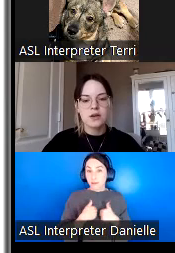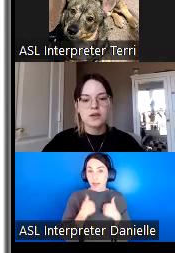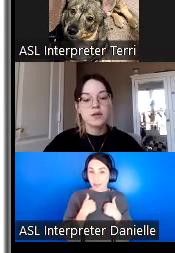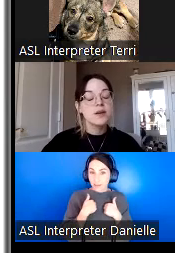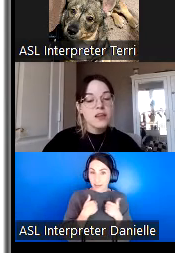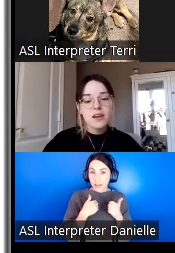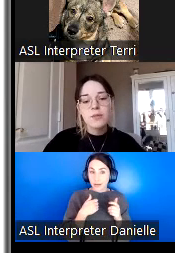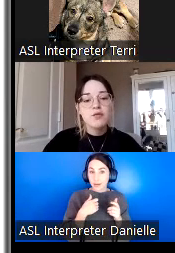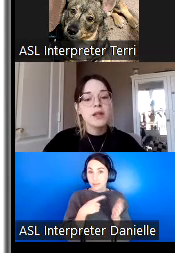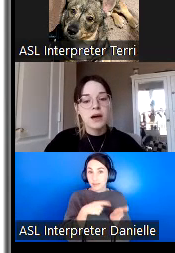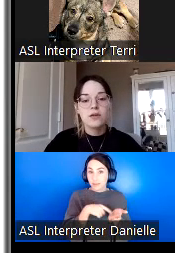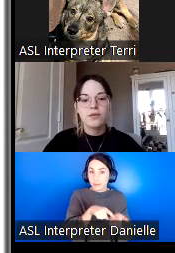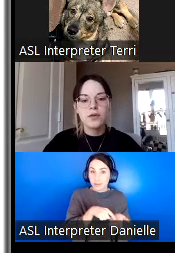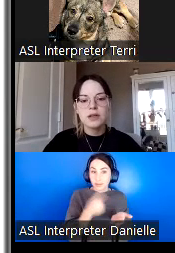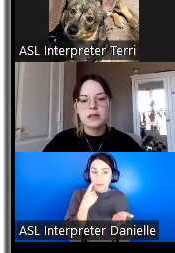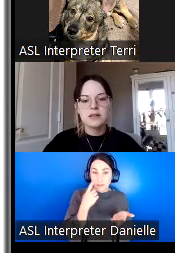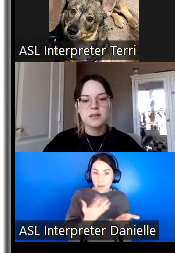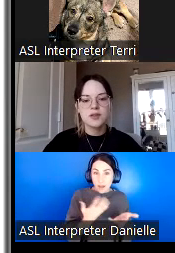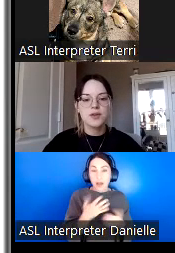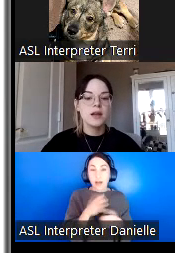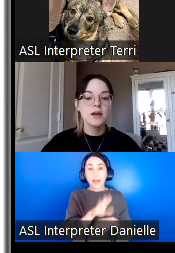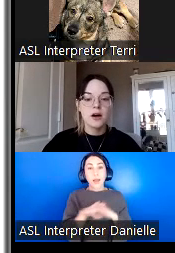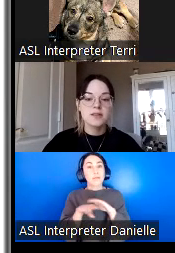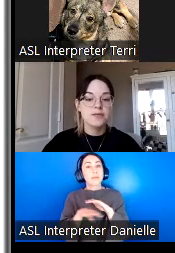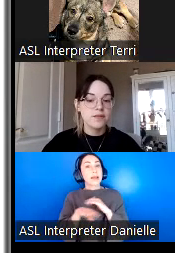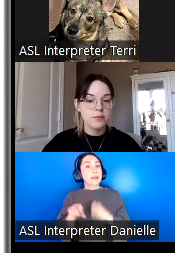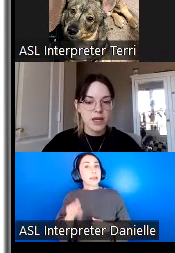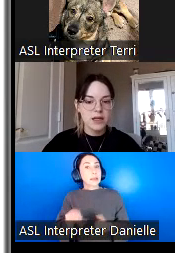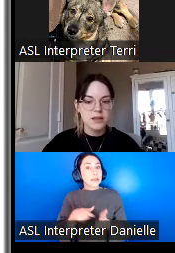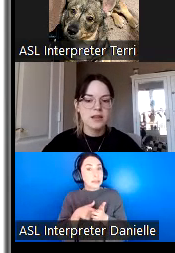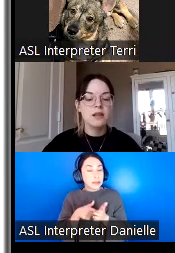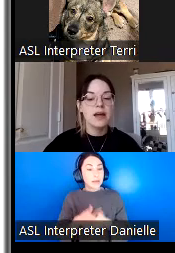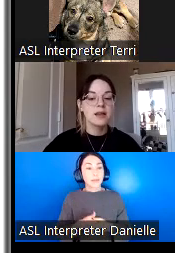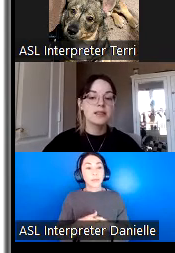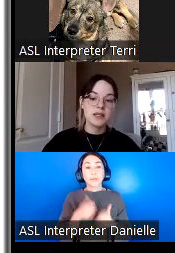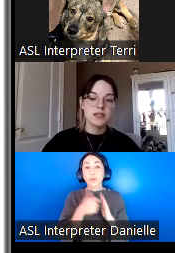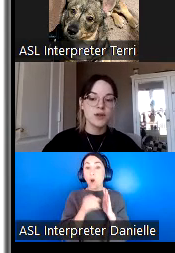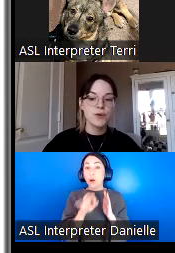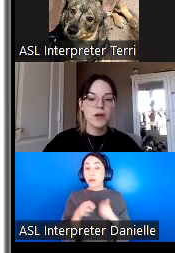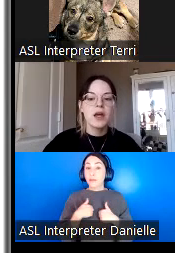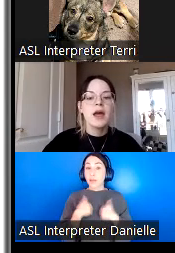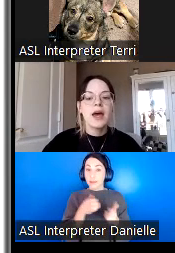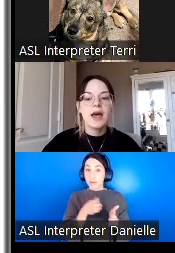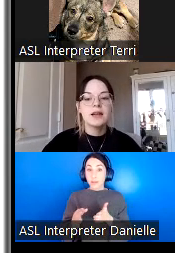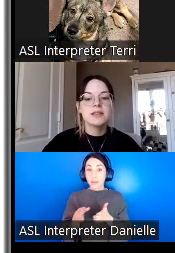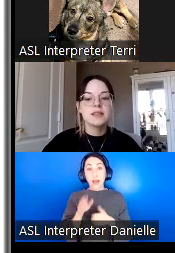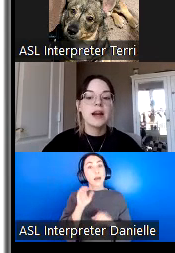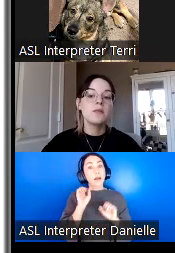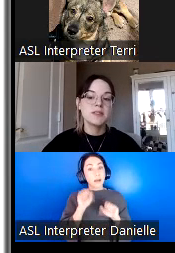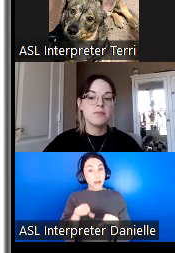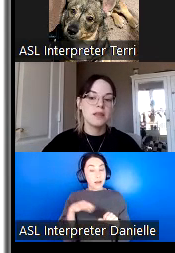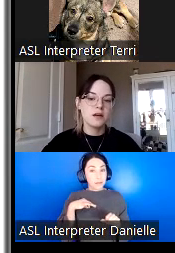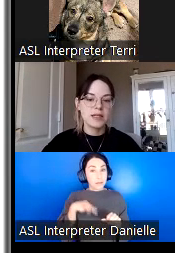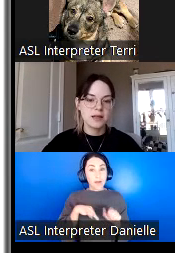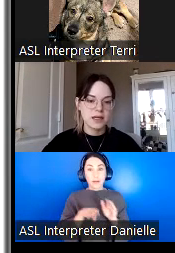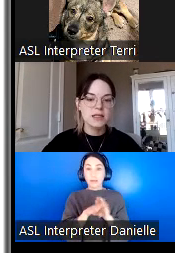needs. So something that can be really helpful is creating a cost of living plan that the client can stick to and that